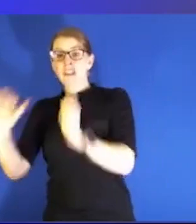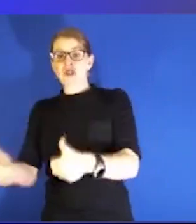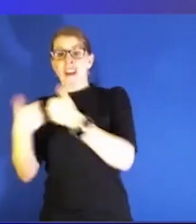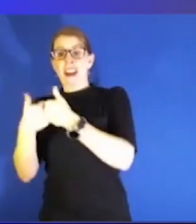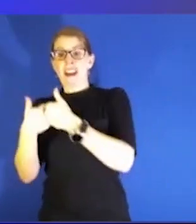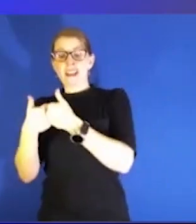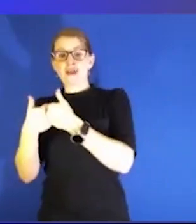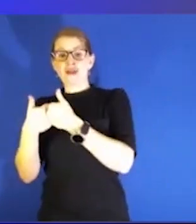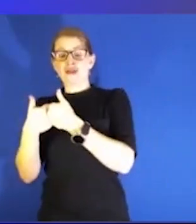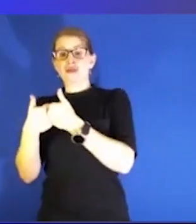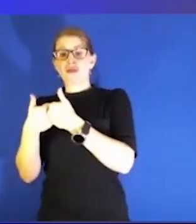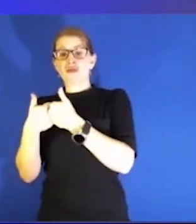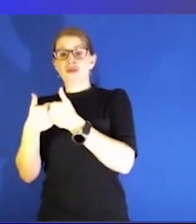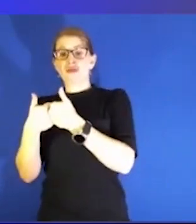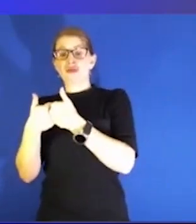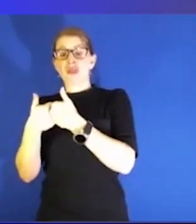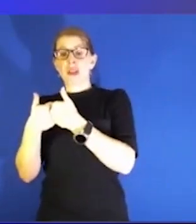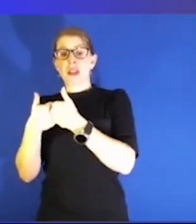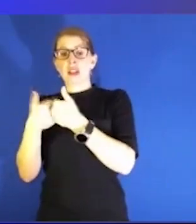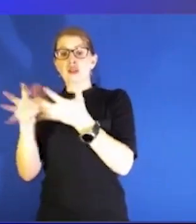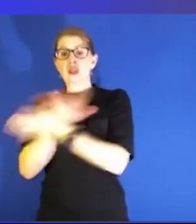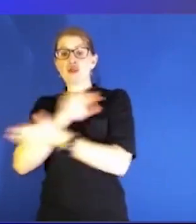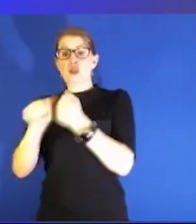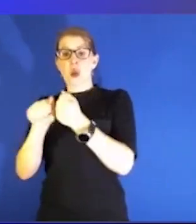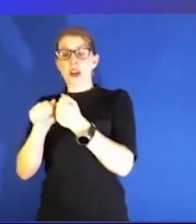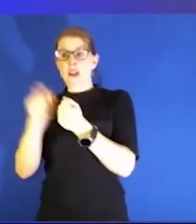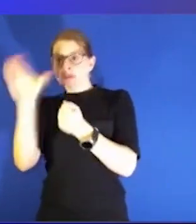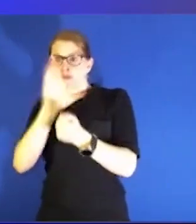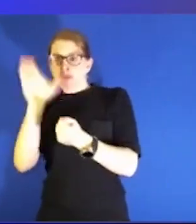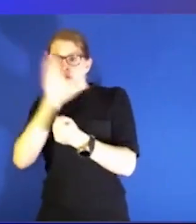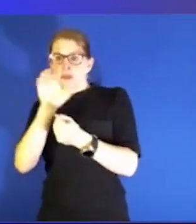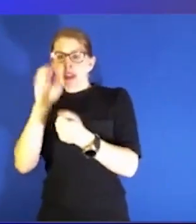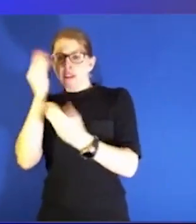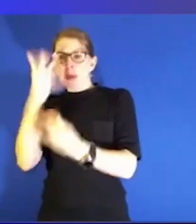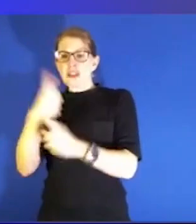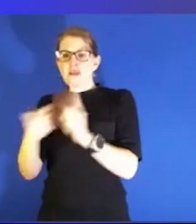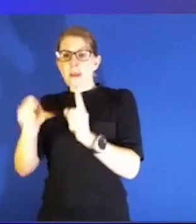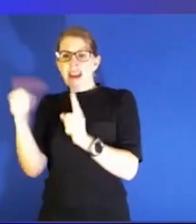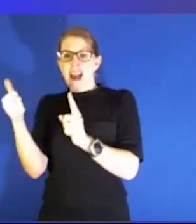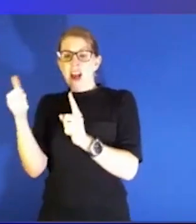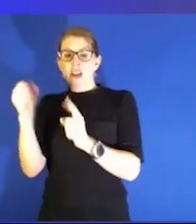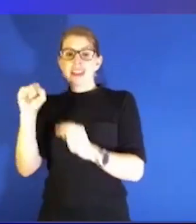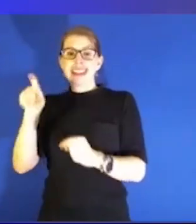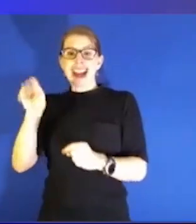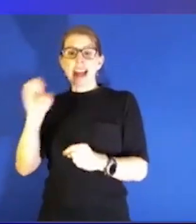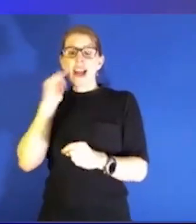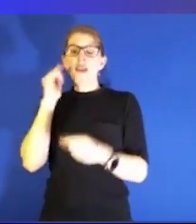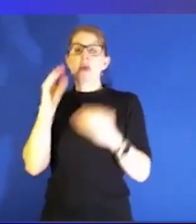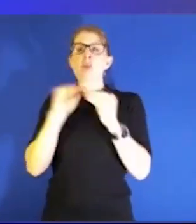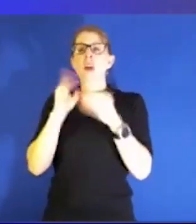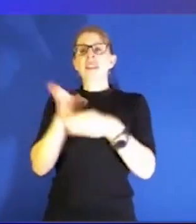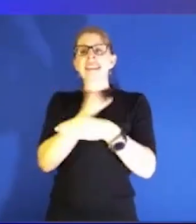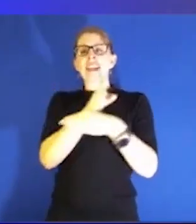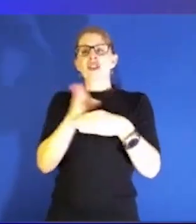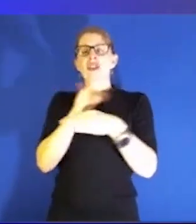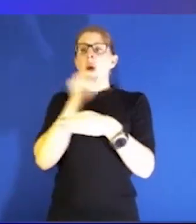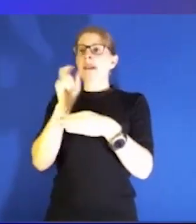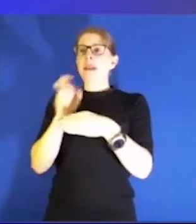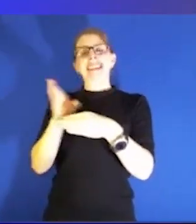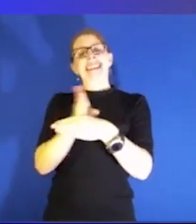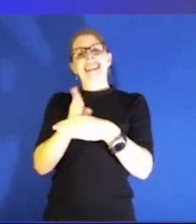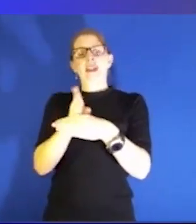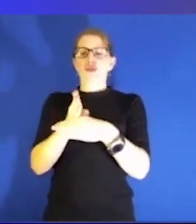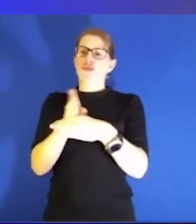almost, destroys you to seek information from the other side. Mm-hmm. But if you're a little bit more in the center, and you don't have to be perfectly centered, but a little bit more in, then